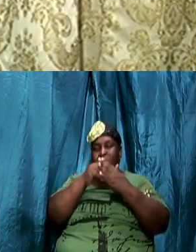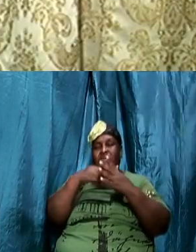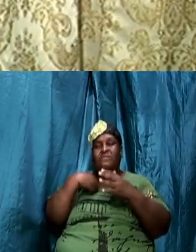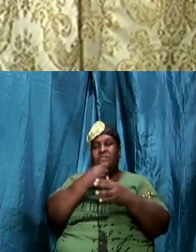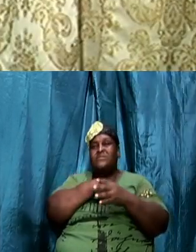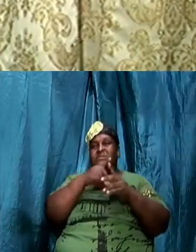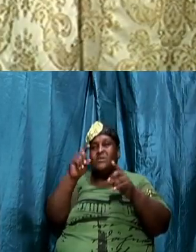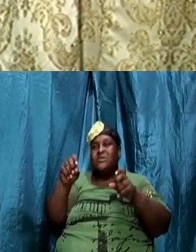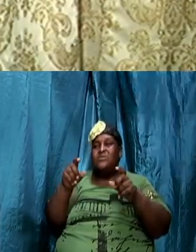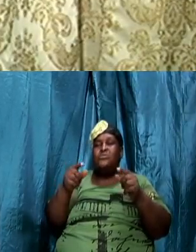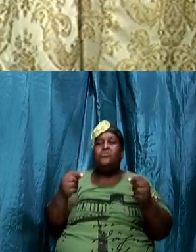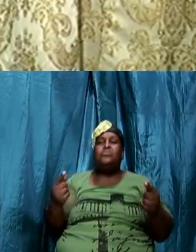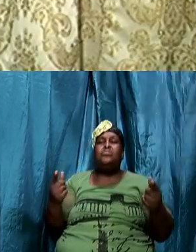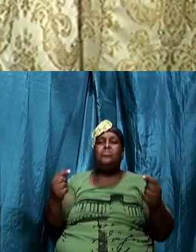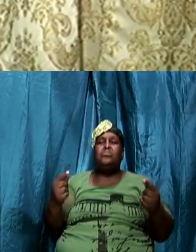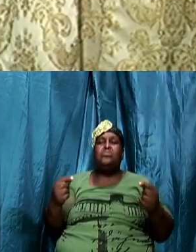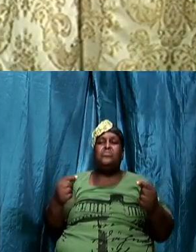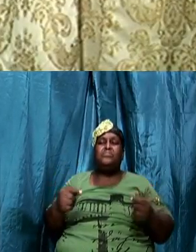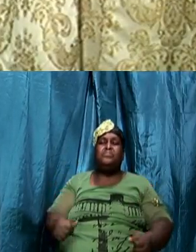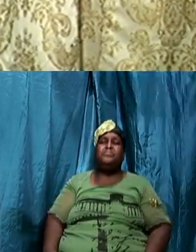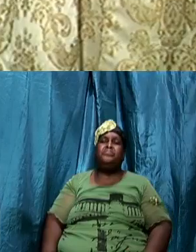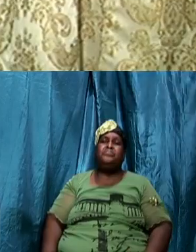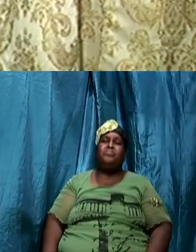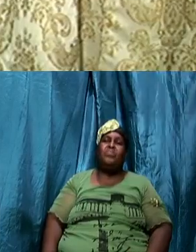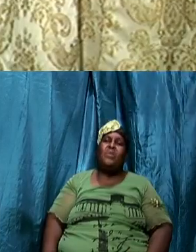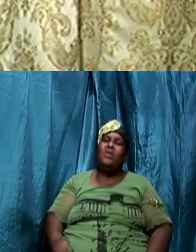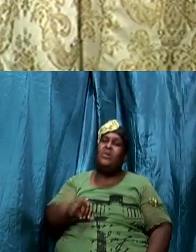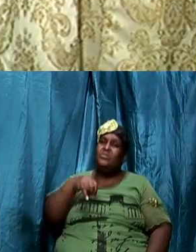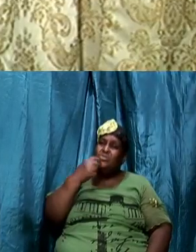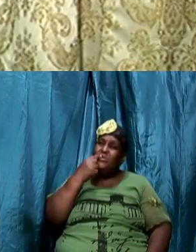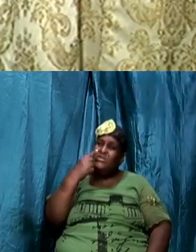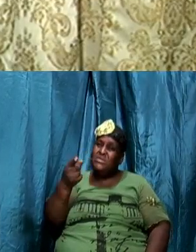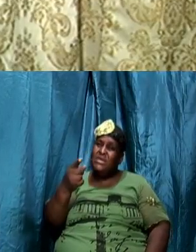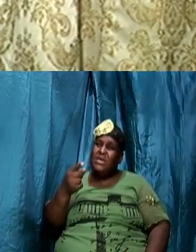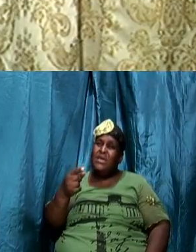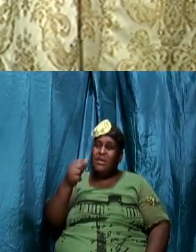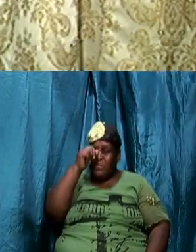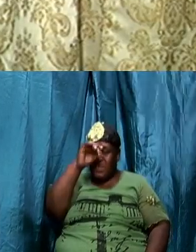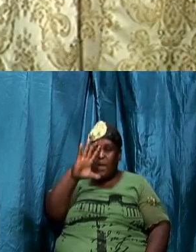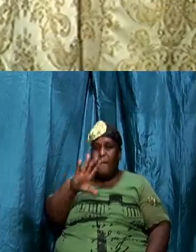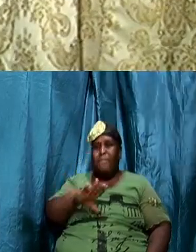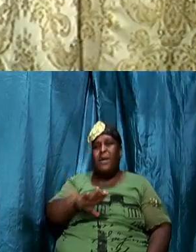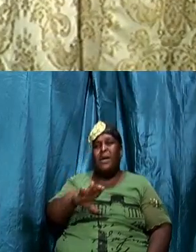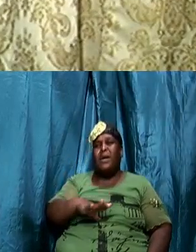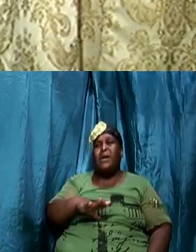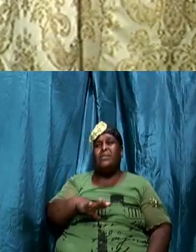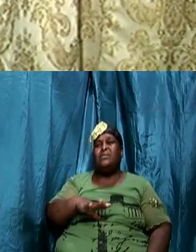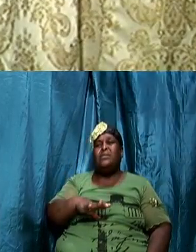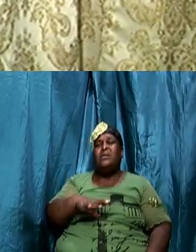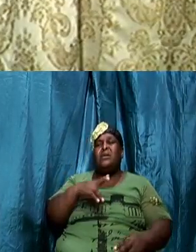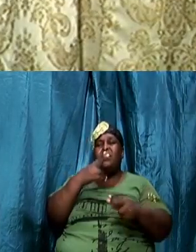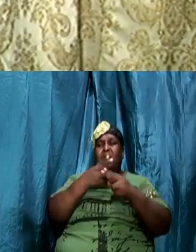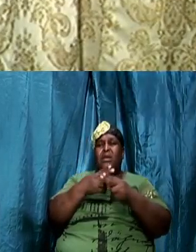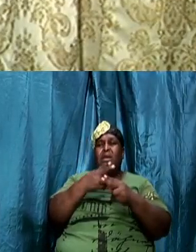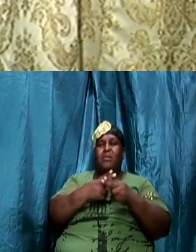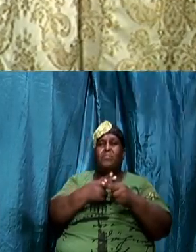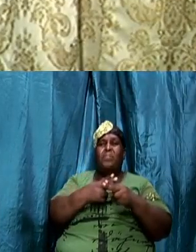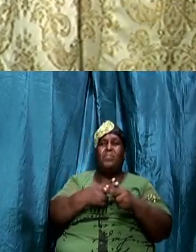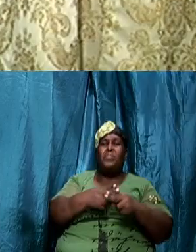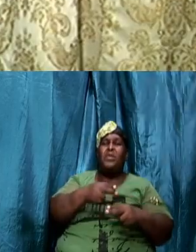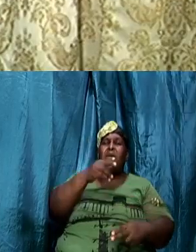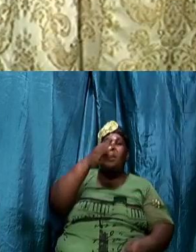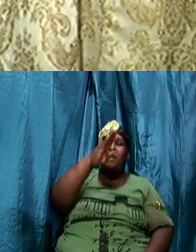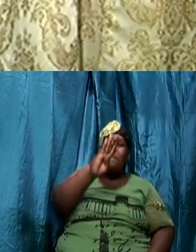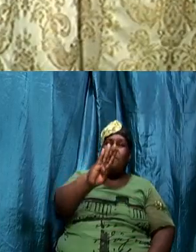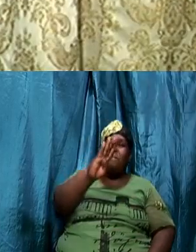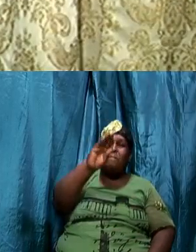now a man by the name of Balaam in the book of Numbers, chapter number 22. And I want us tonight